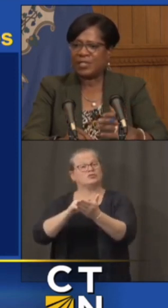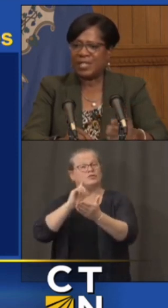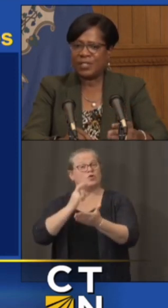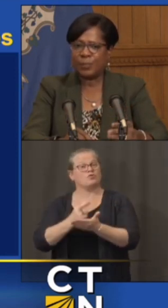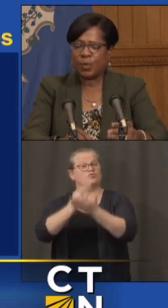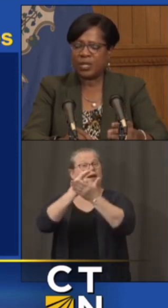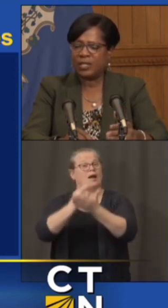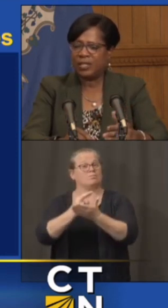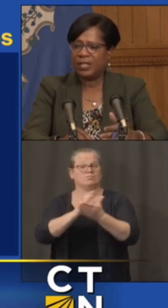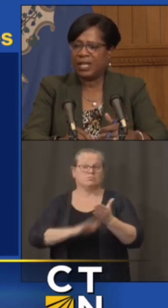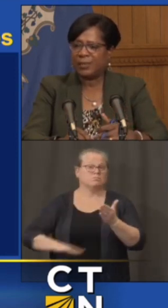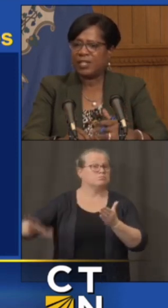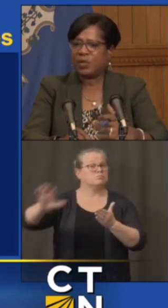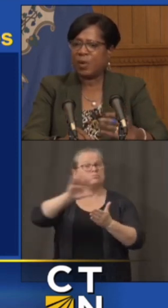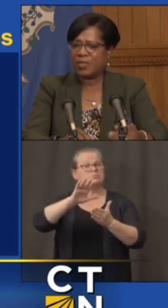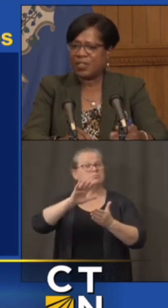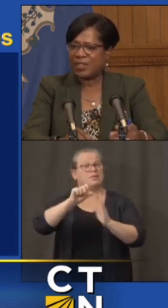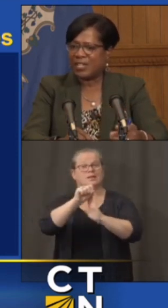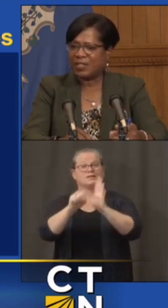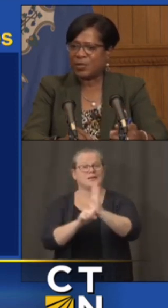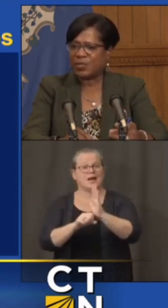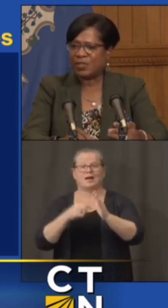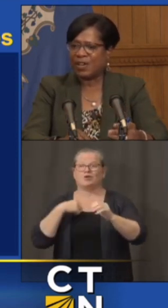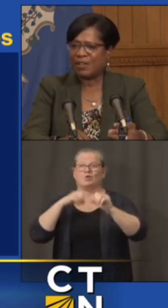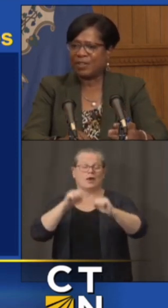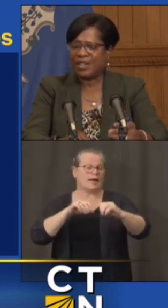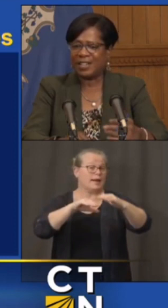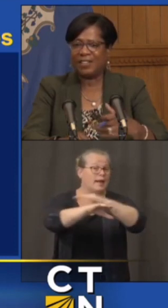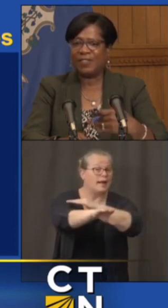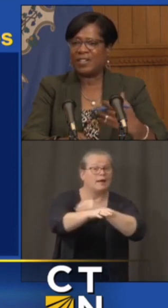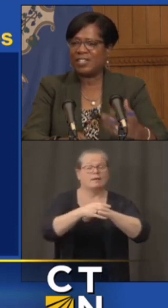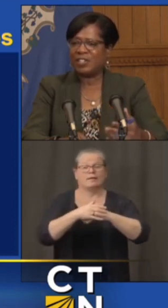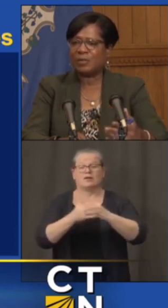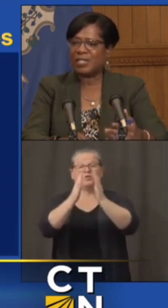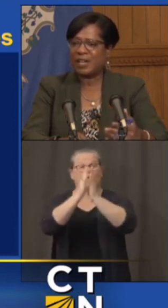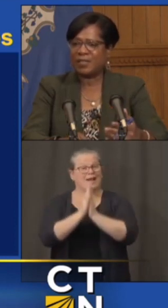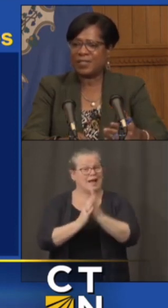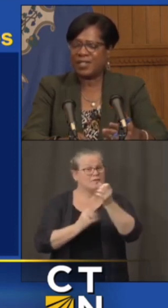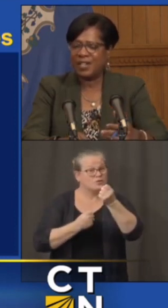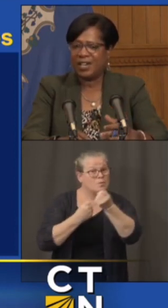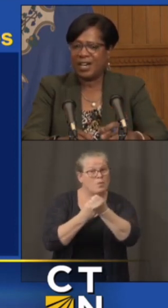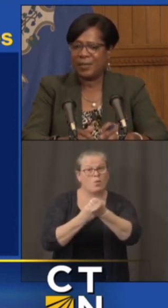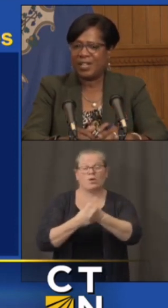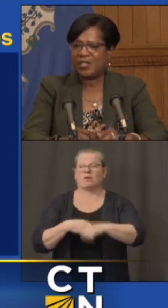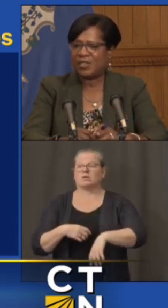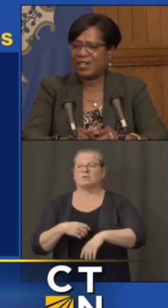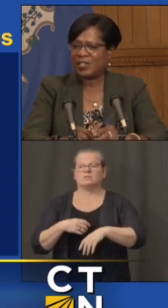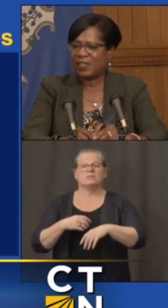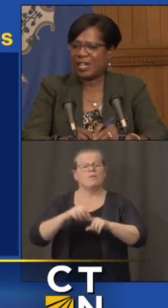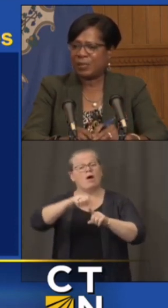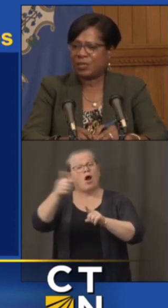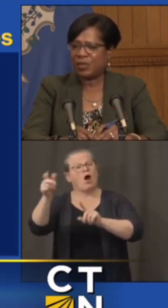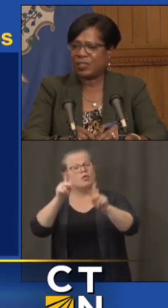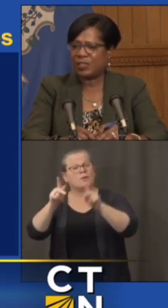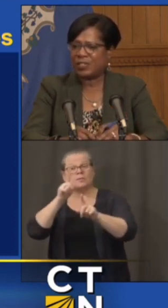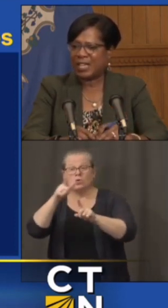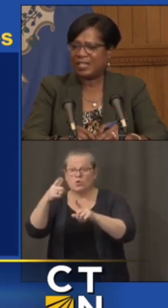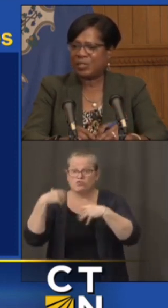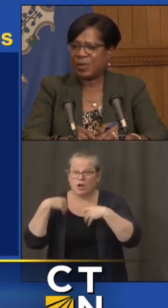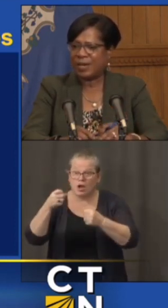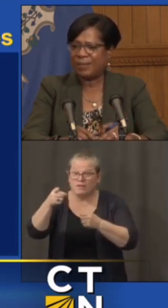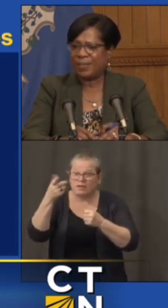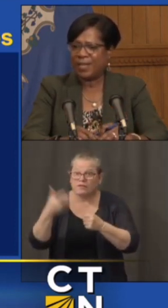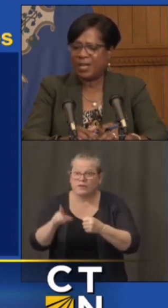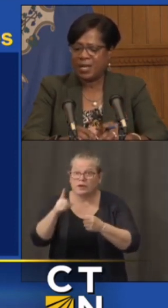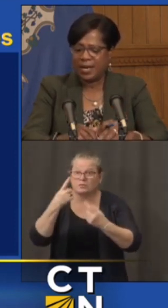in, can receive support, can talk with other individuals in recovery, can volunteer themselves. And so that is available across the state